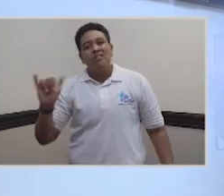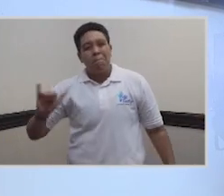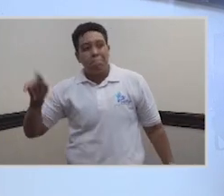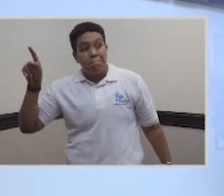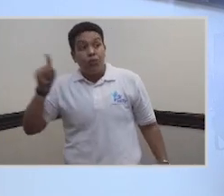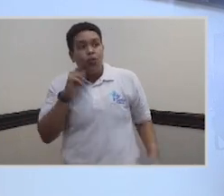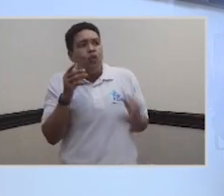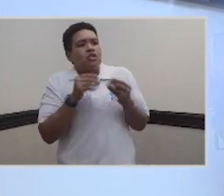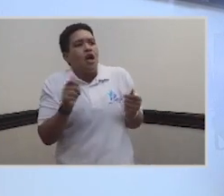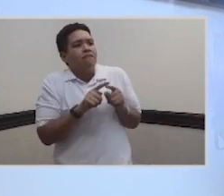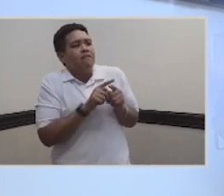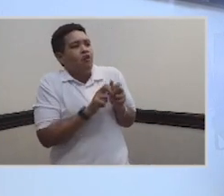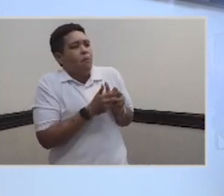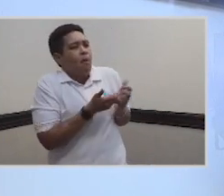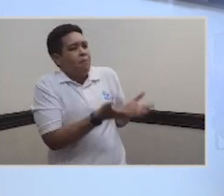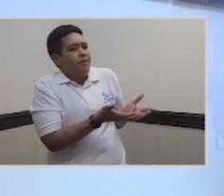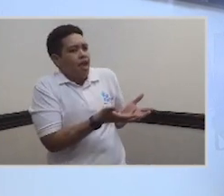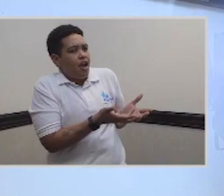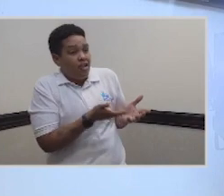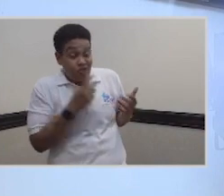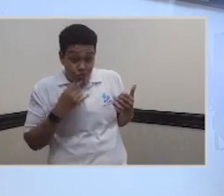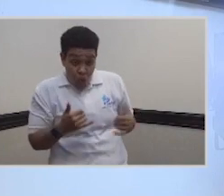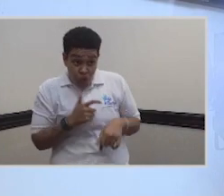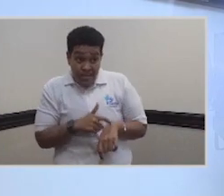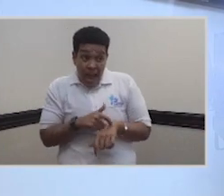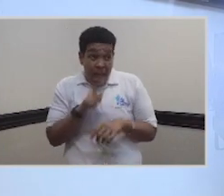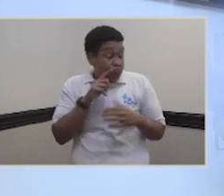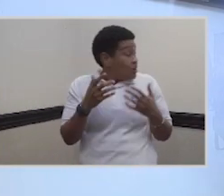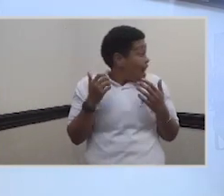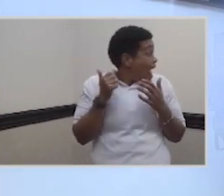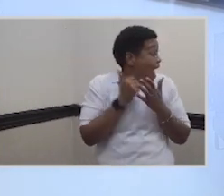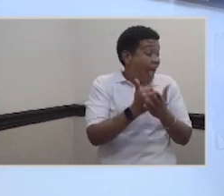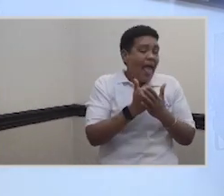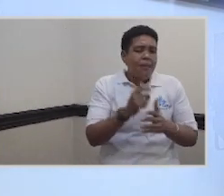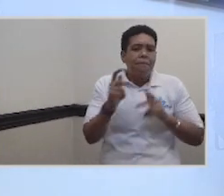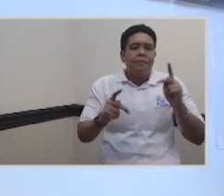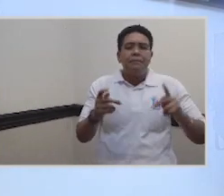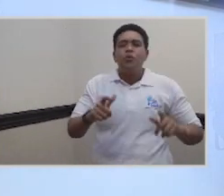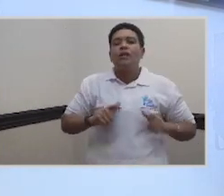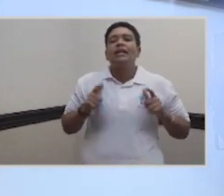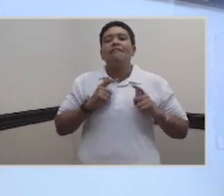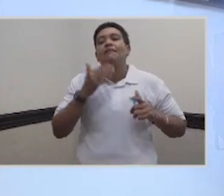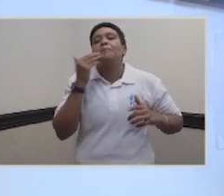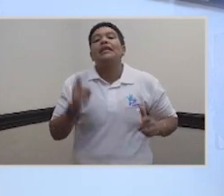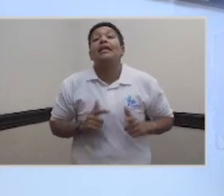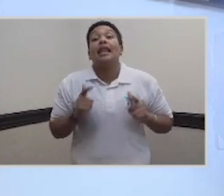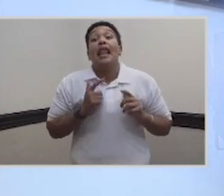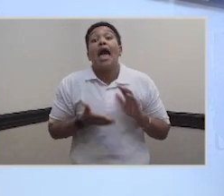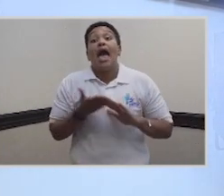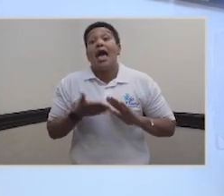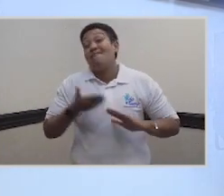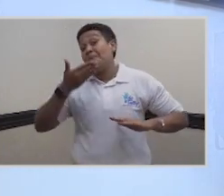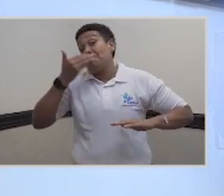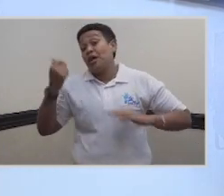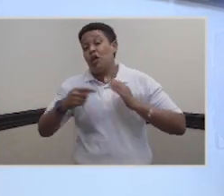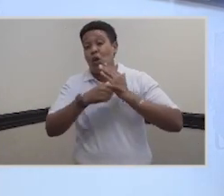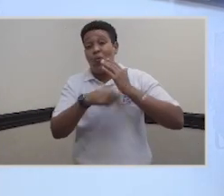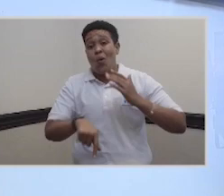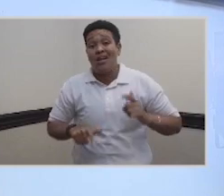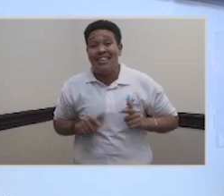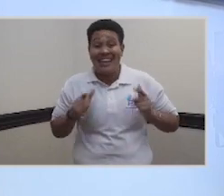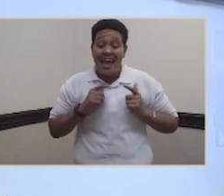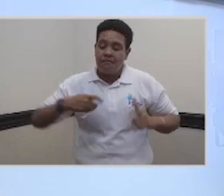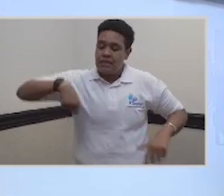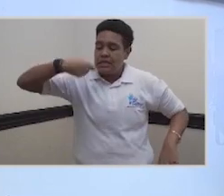solve problems. In this instance, helping people to live better lives, better quality lives,